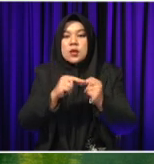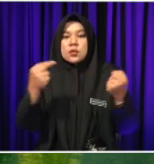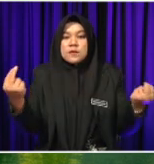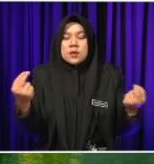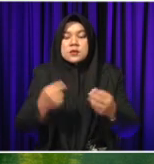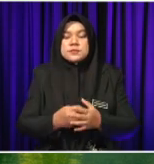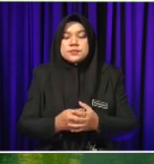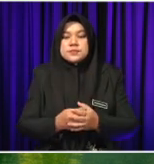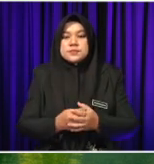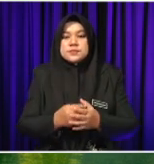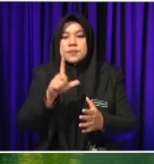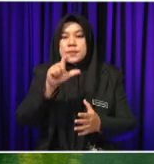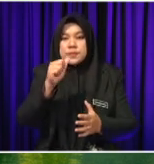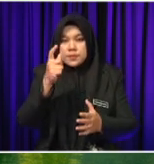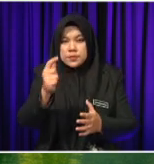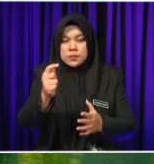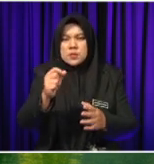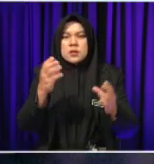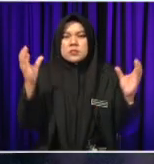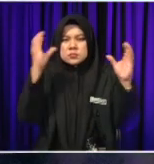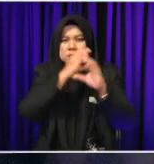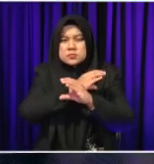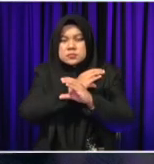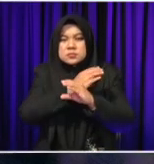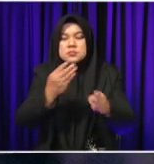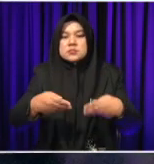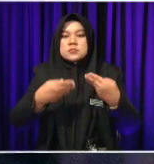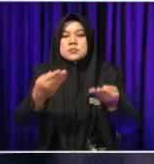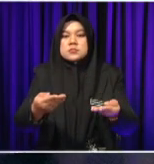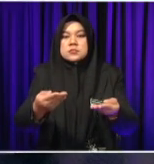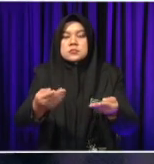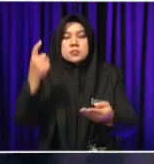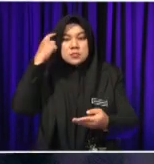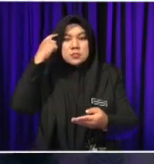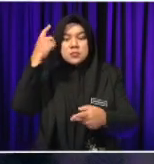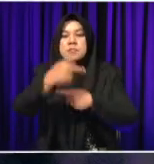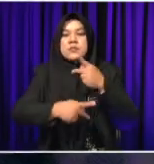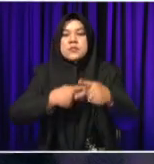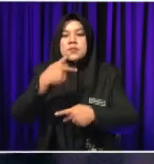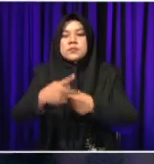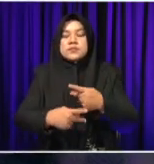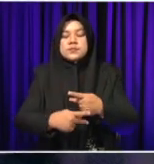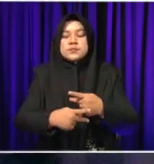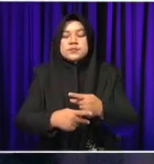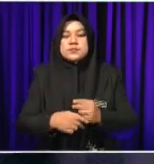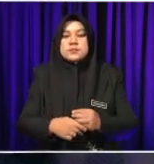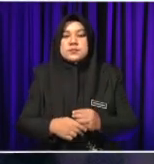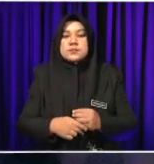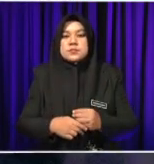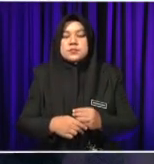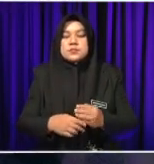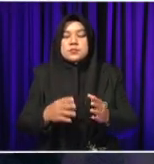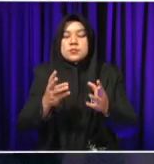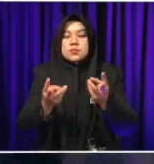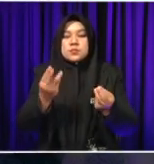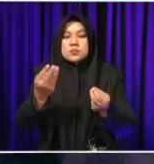Shafika, this literature in action is actually challenging, giving a challenge to their thinking process. Right. Yeah, having said that, they have their background